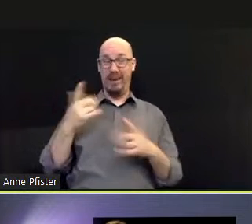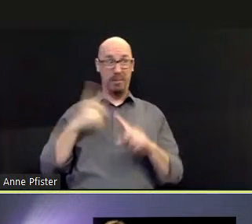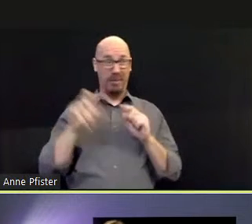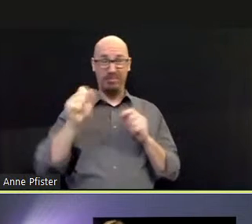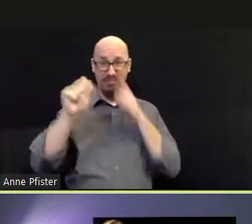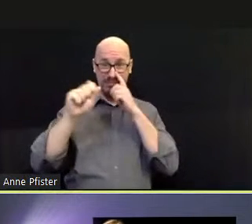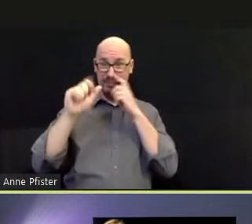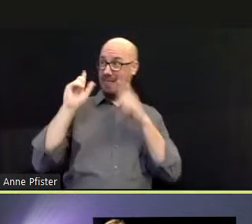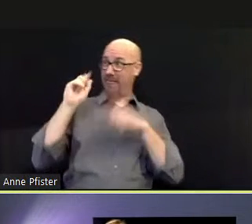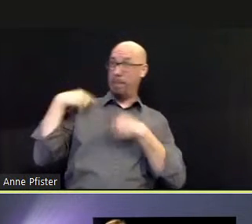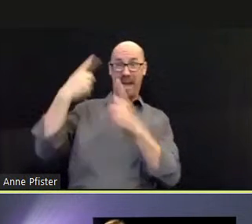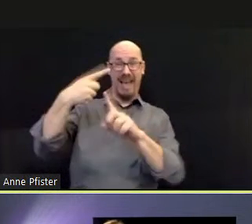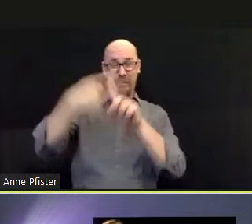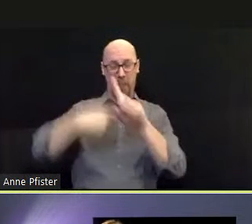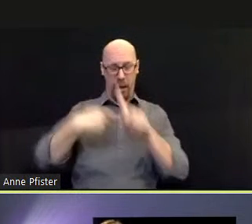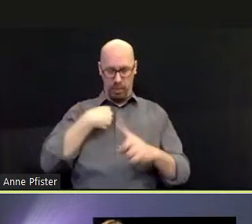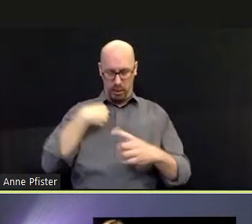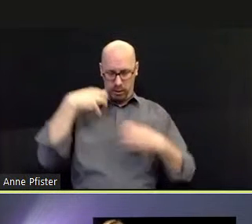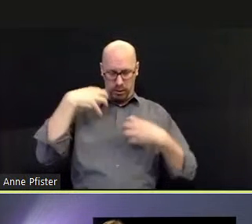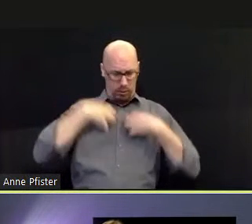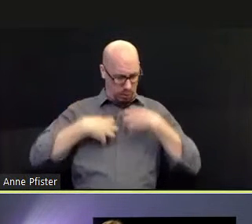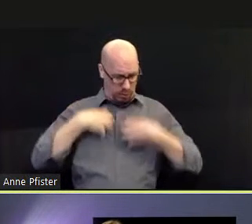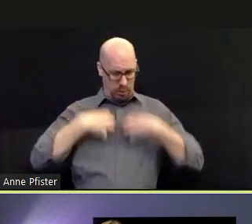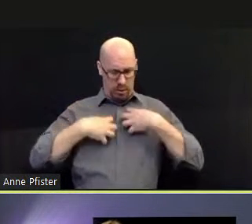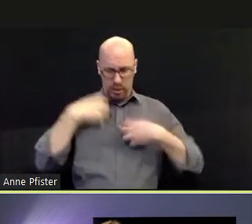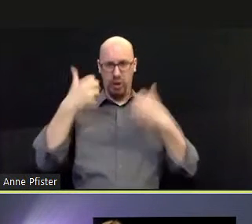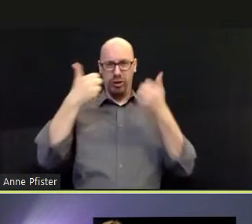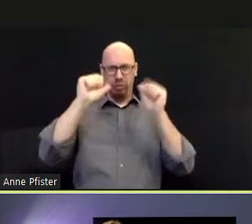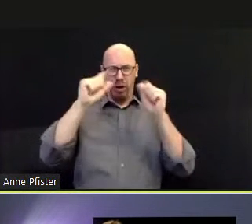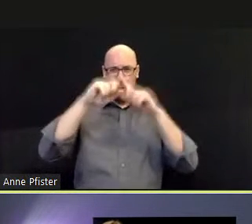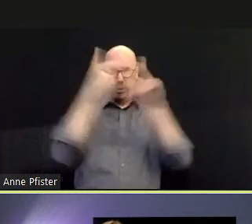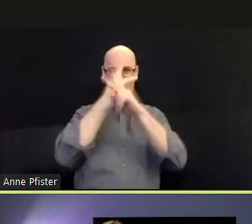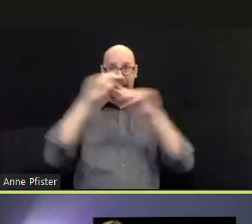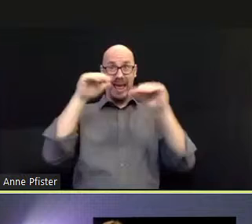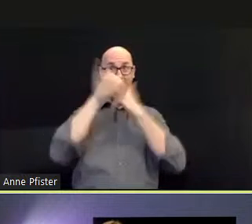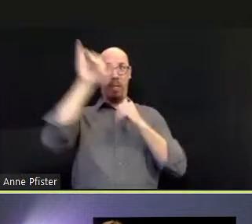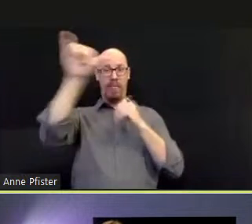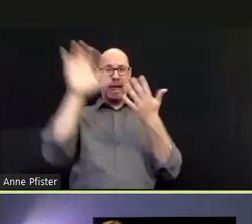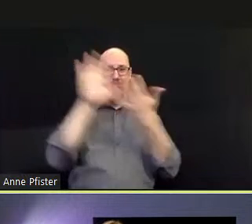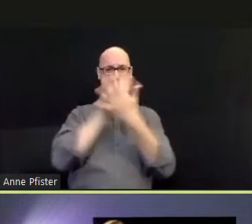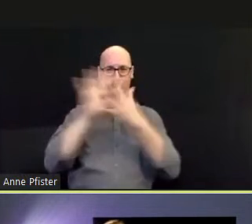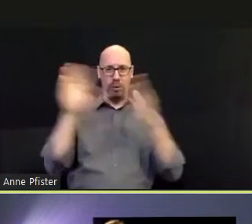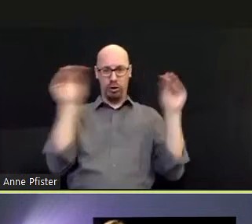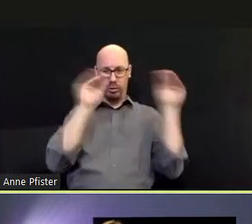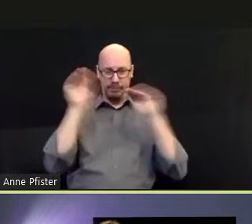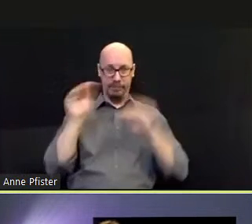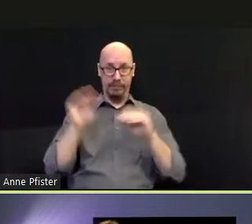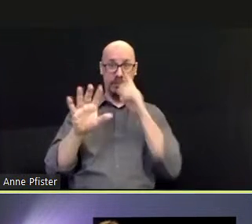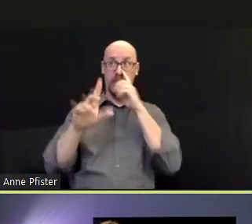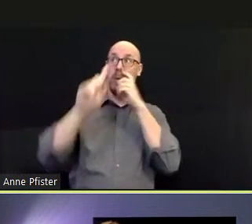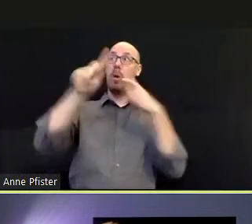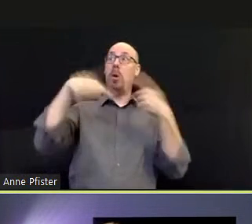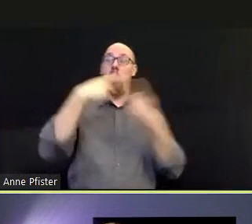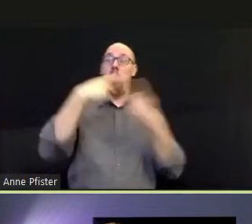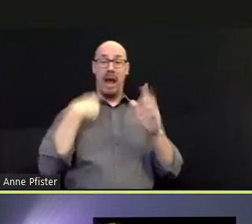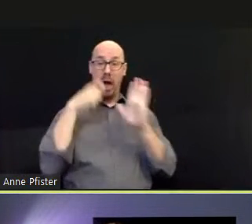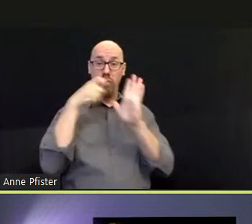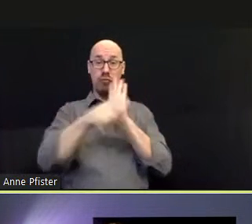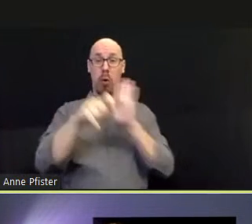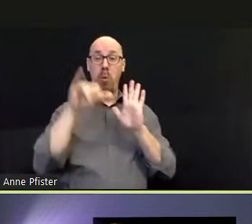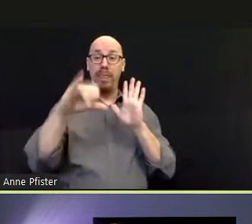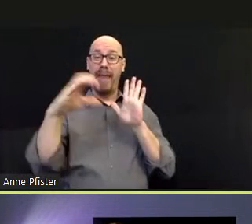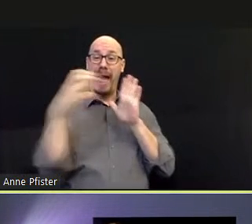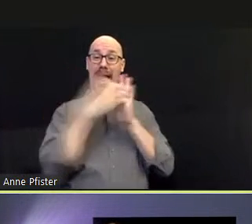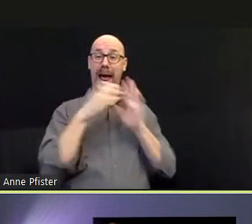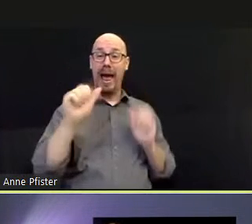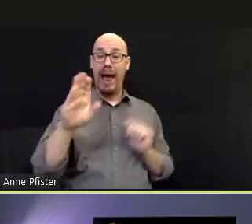trying to make the pieces of this paper fit together again. When I wrote my abstract about 1 million years ago,